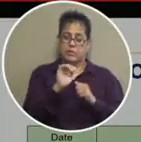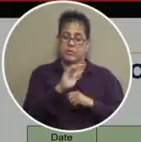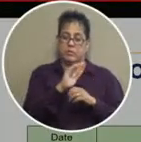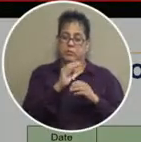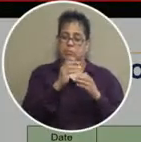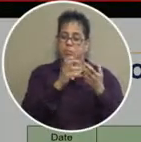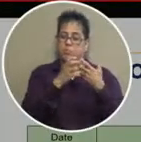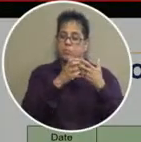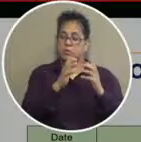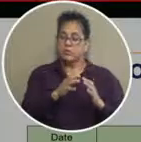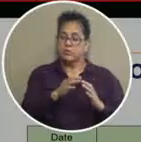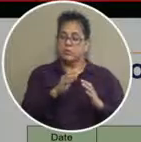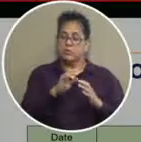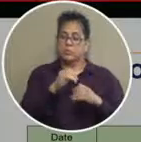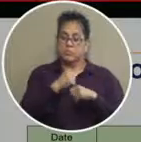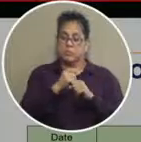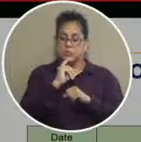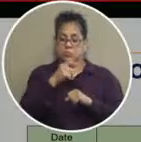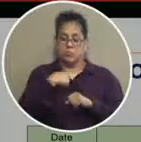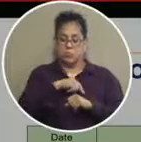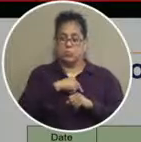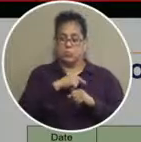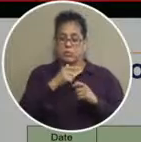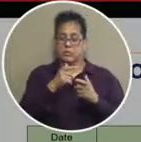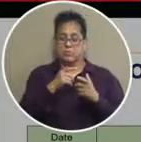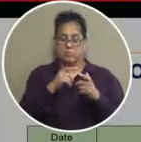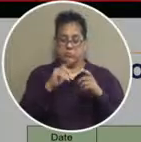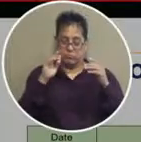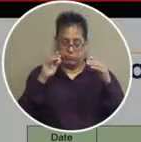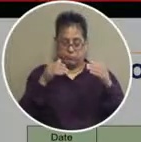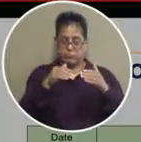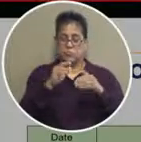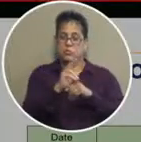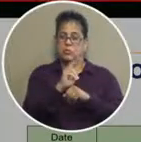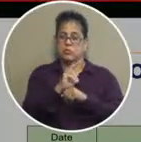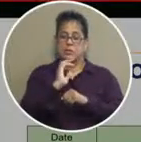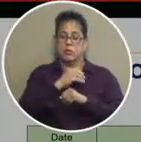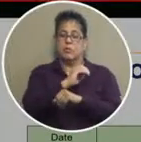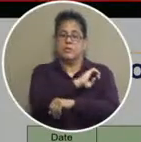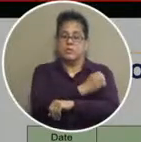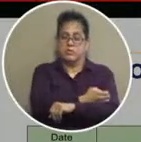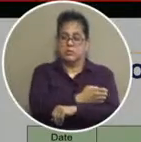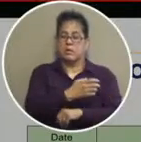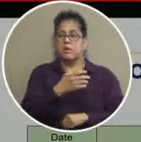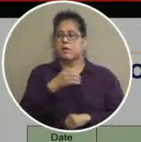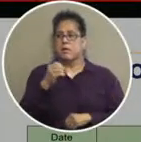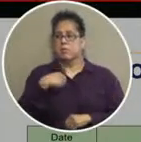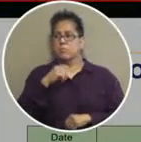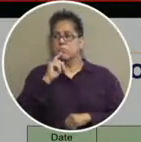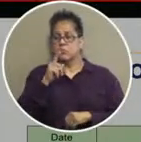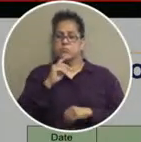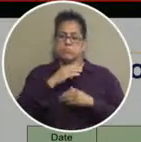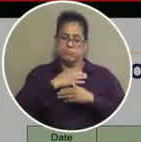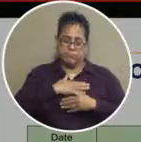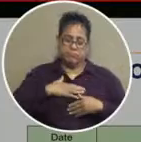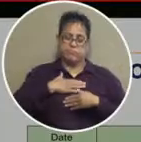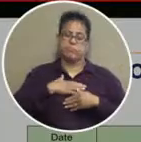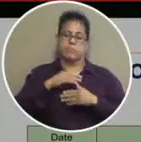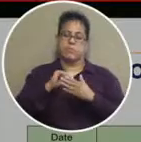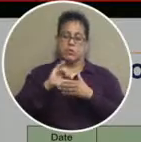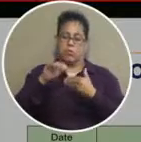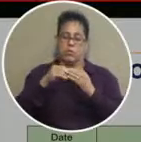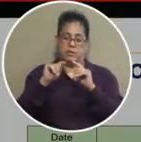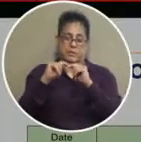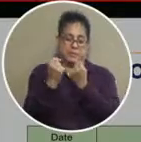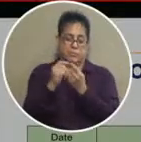sure that we're focusing our effort and energy where it can be best deployed throughout the city. I am so grateful to all the teams that are working